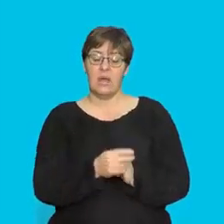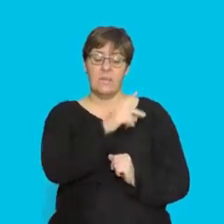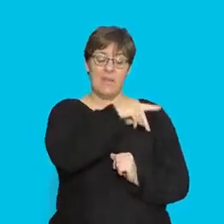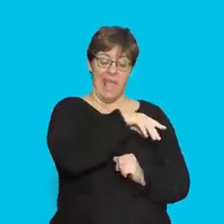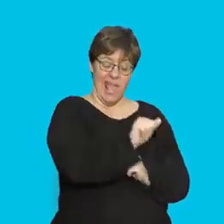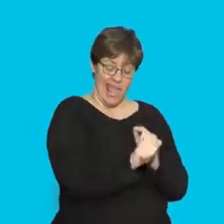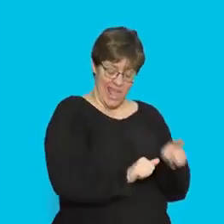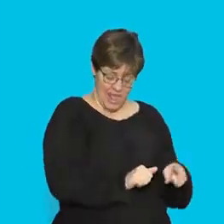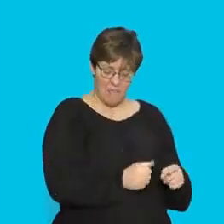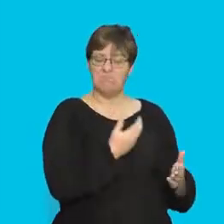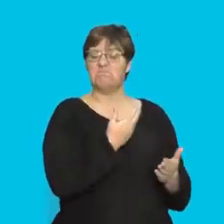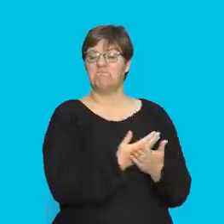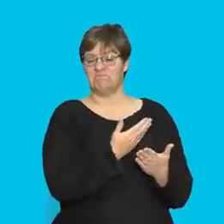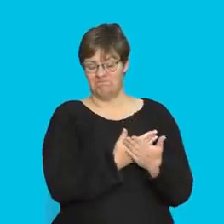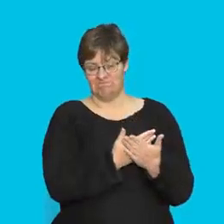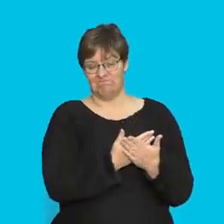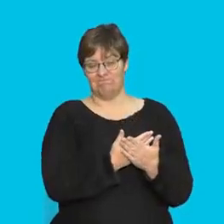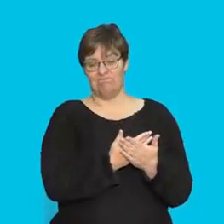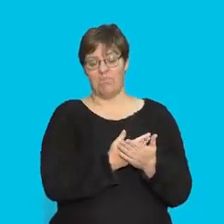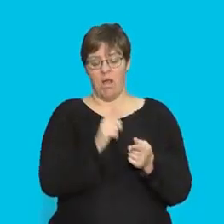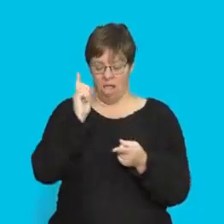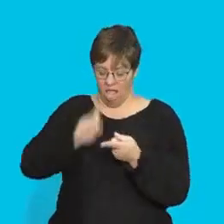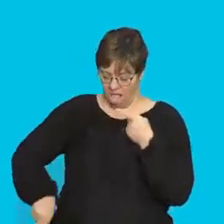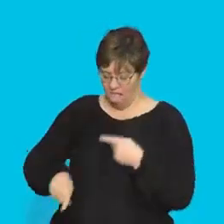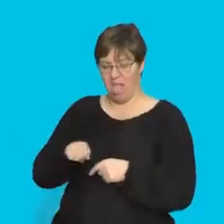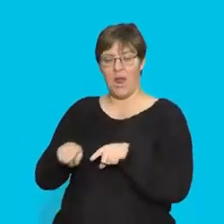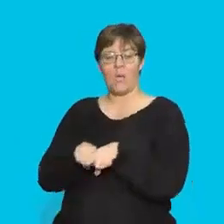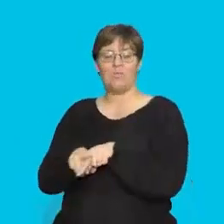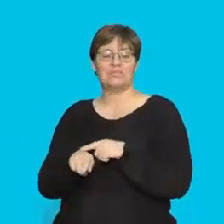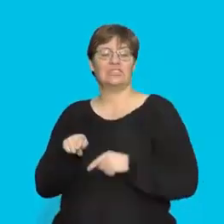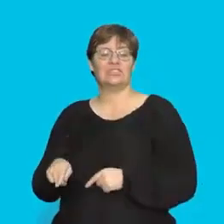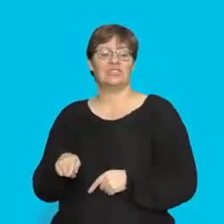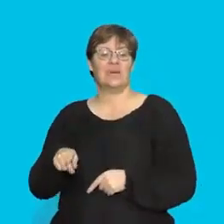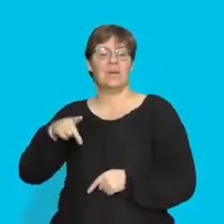Paramecium aurelia was able to